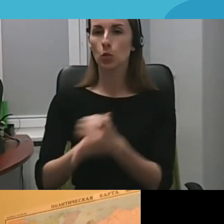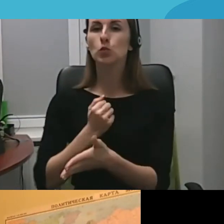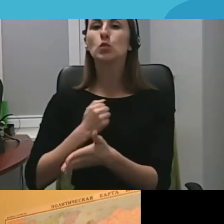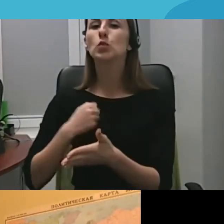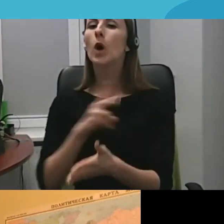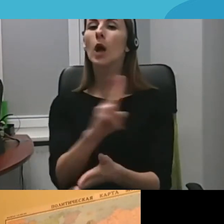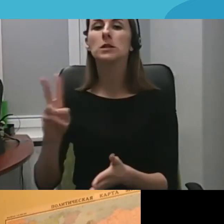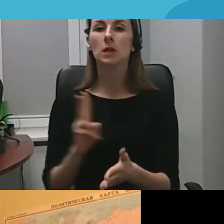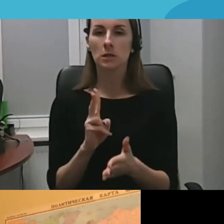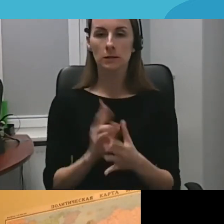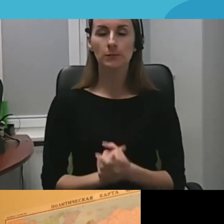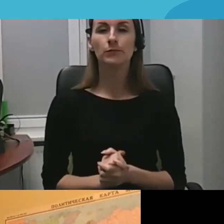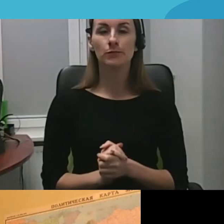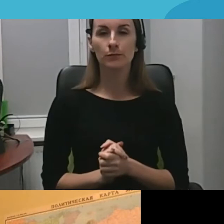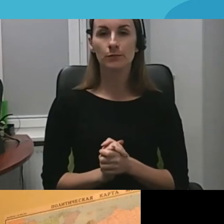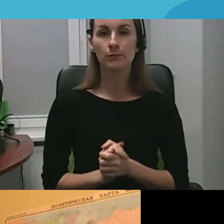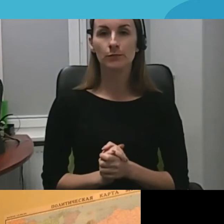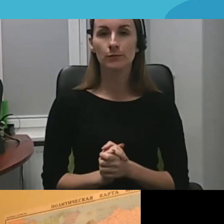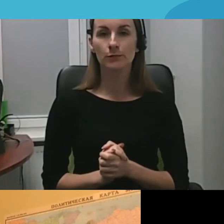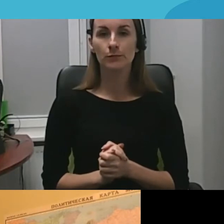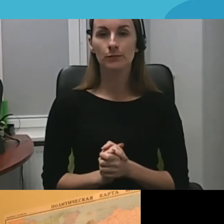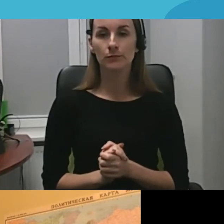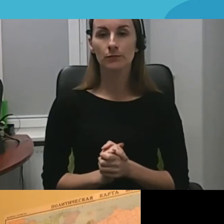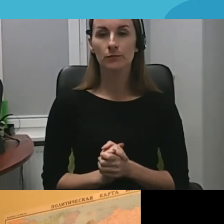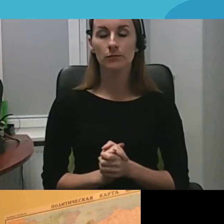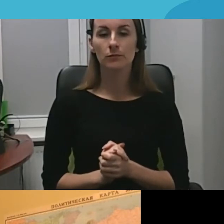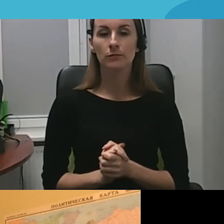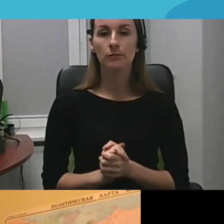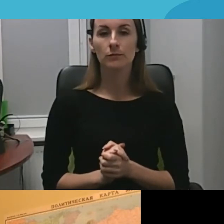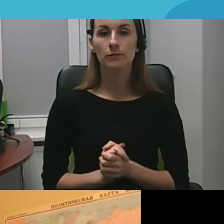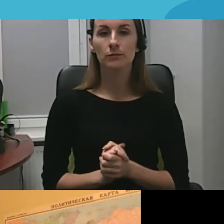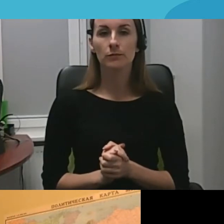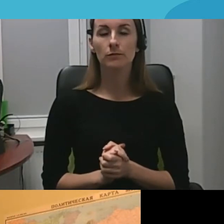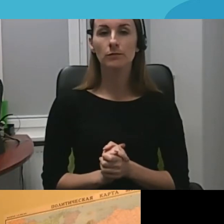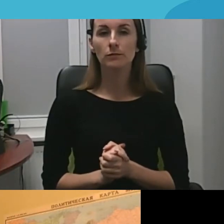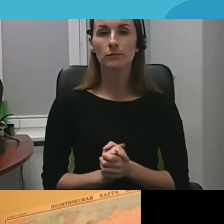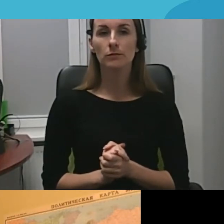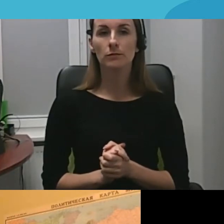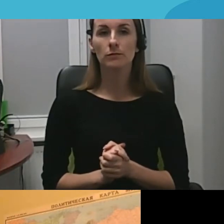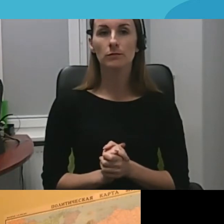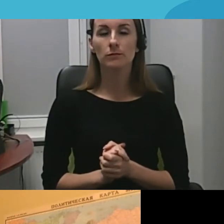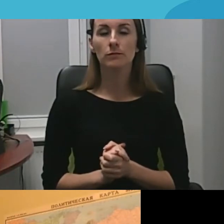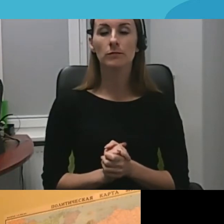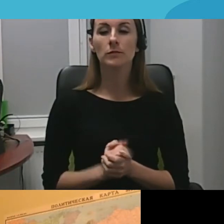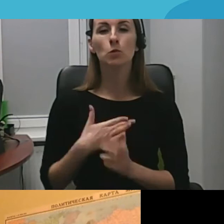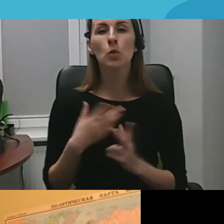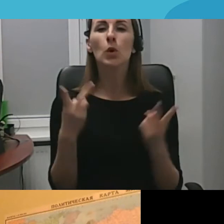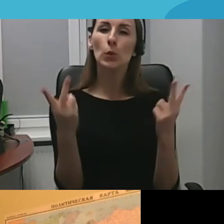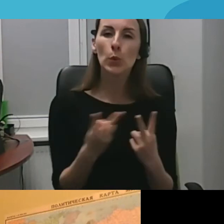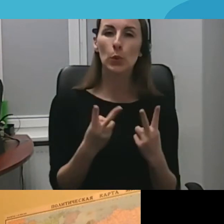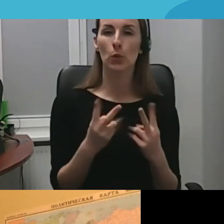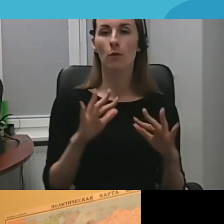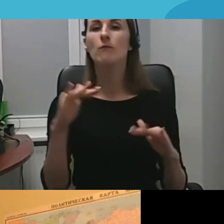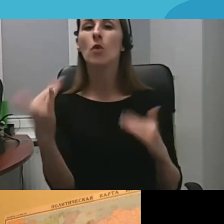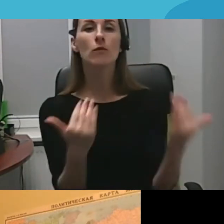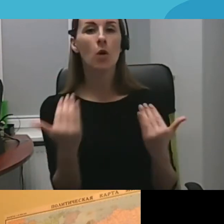we need to do, and we still hope that one day we will have this mechanism. Just a couple of words, I don't know, like